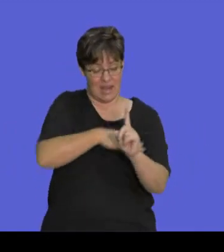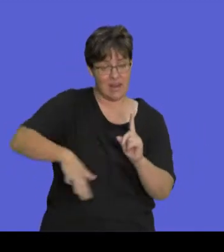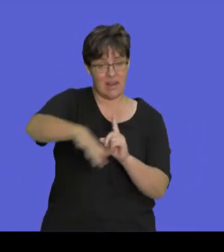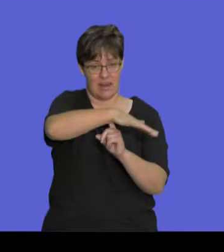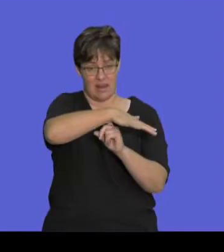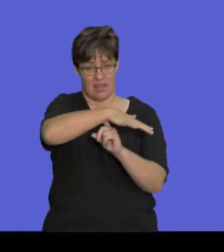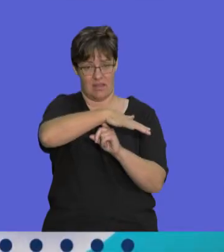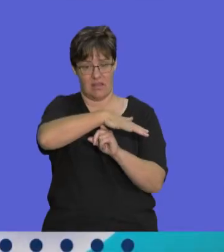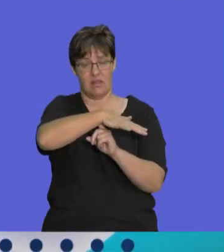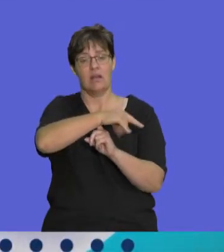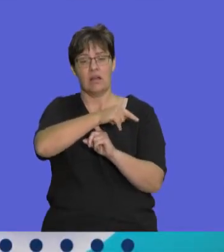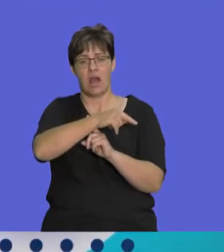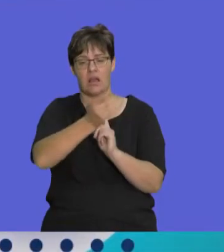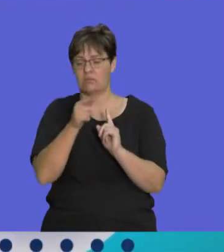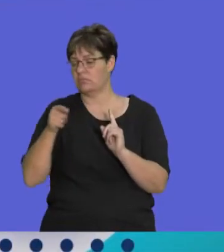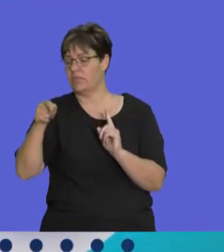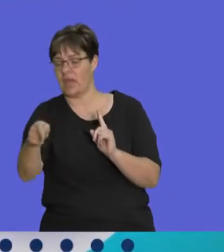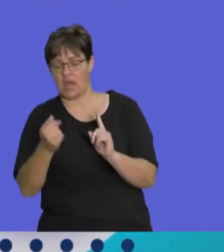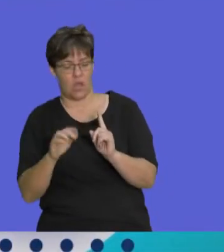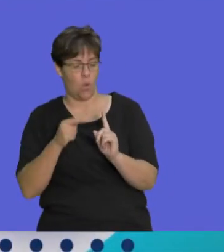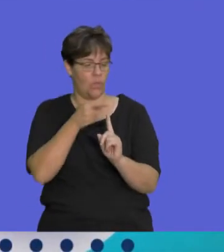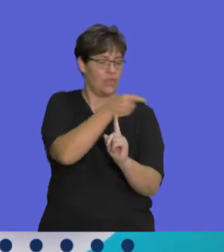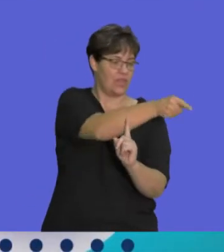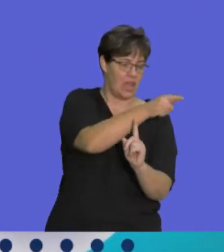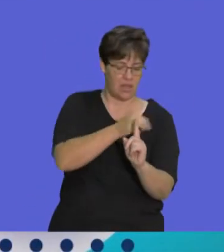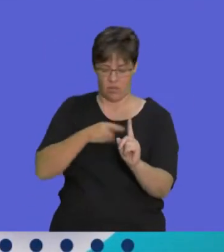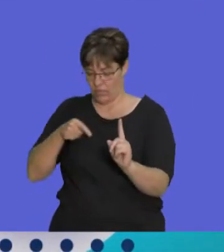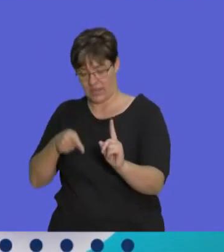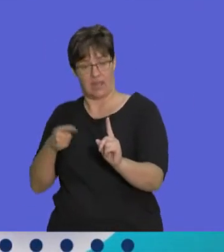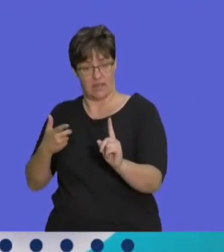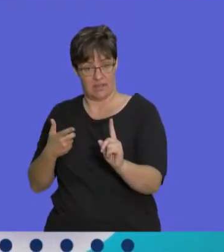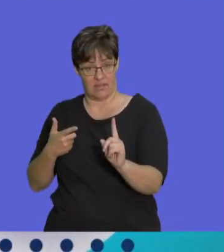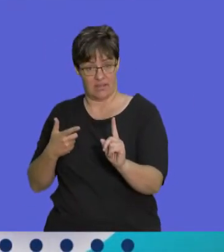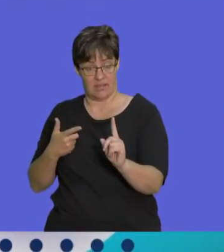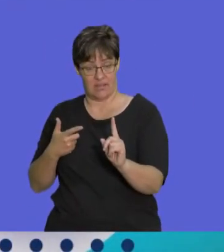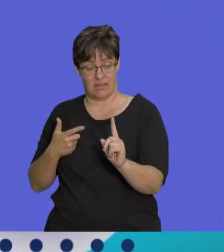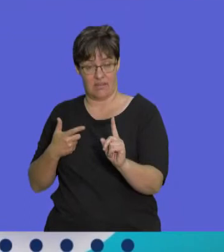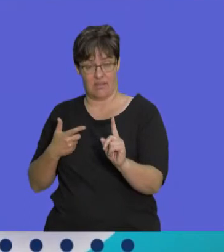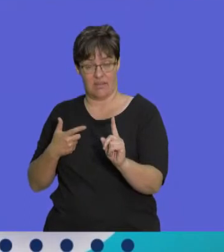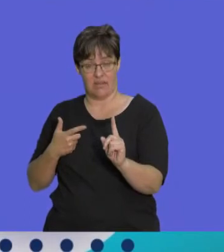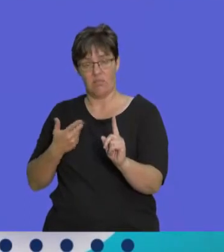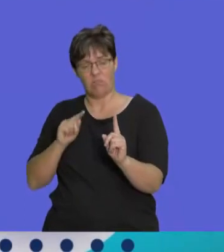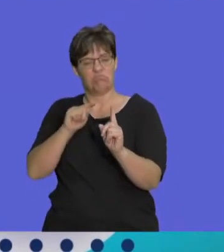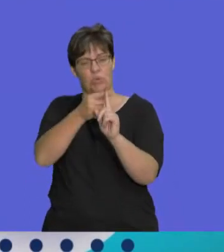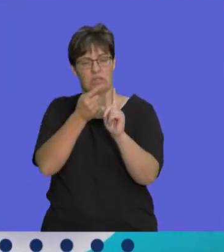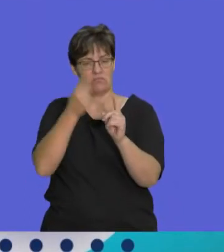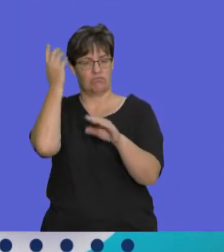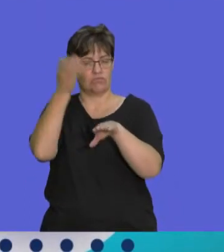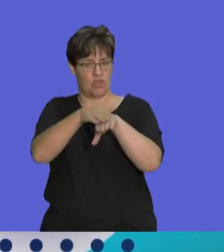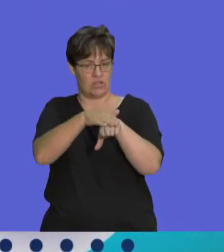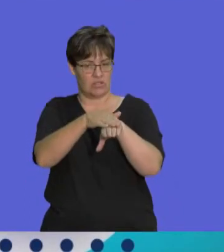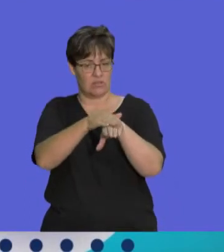that field, if you randomly pick a point in the field that is caused by a particular point